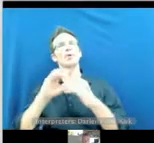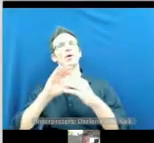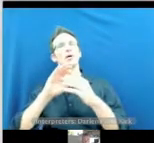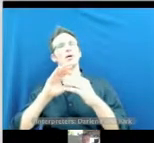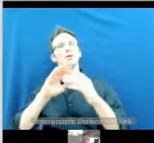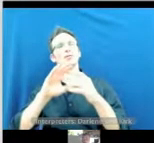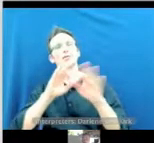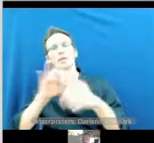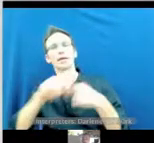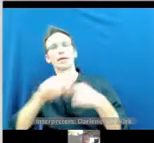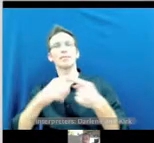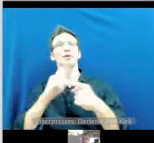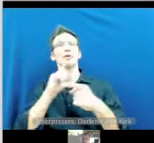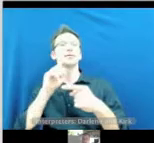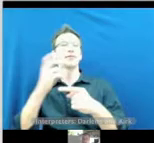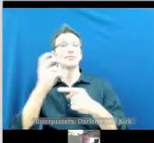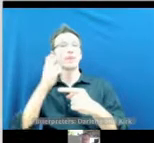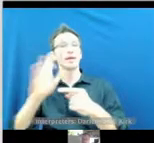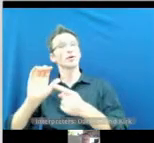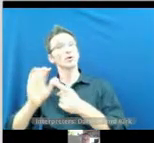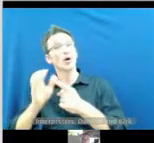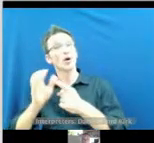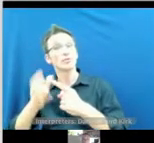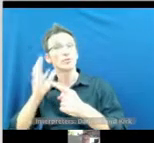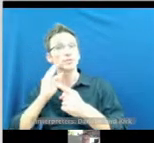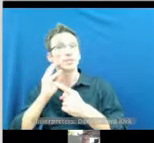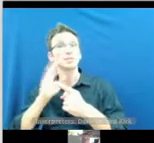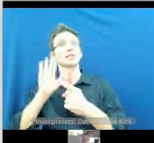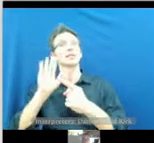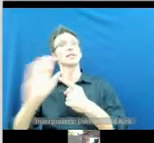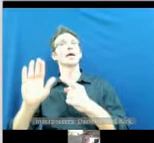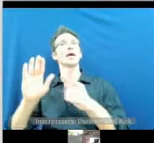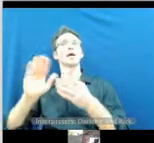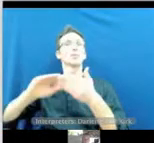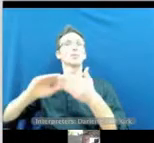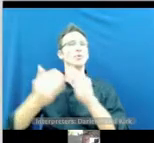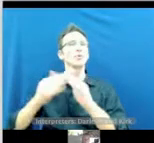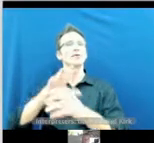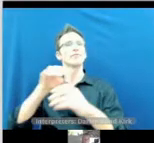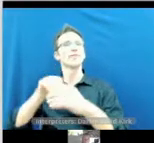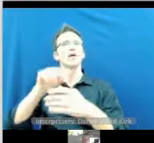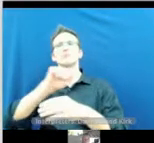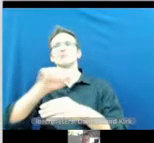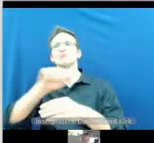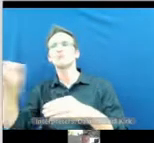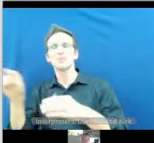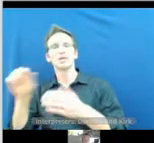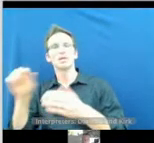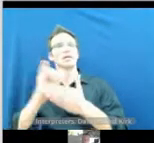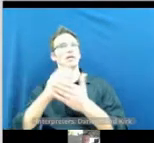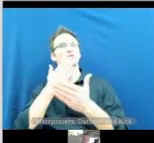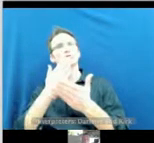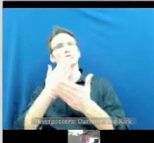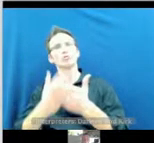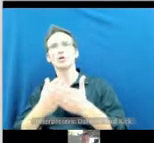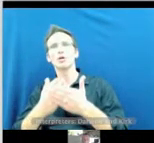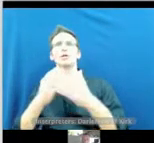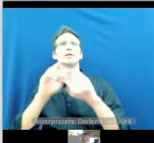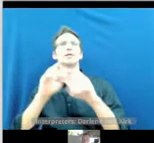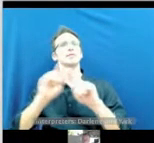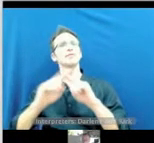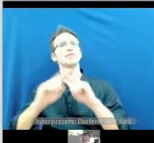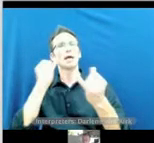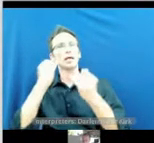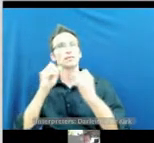regarding deafblindness and more of a community perspective, great pieces for people to pull into a learning environment.